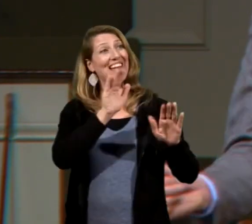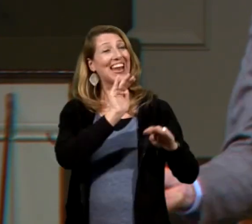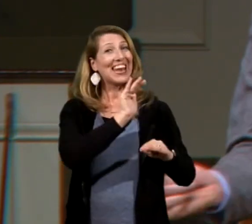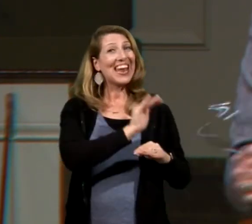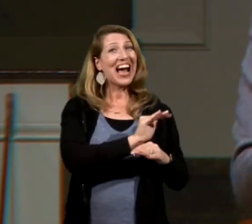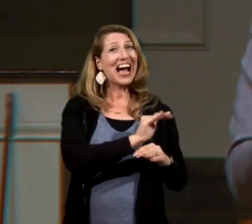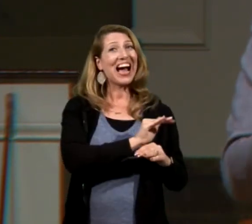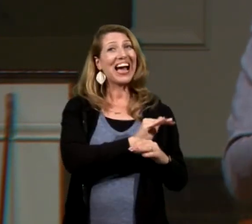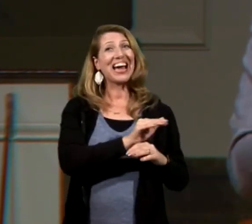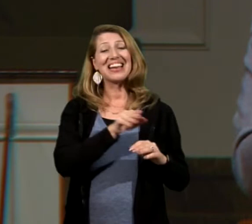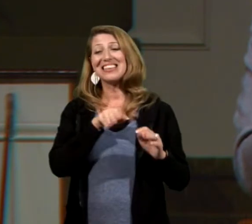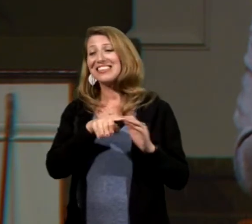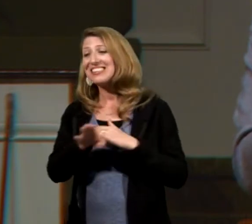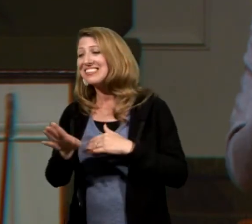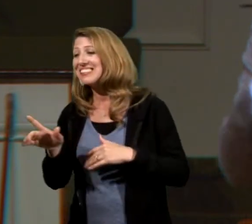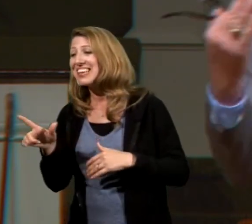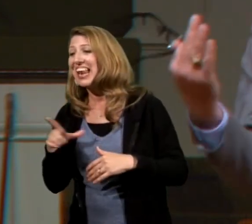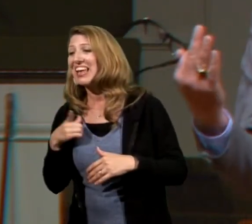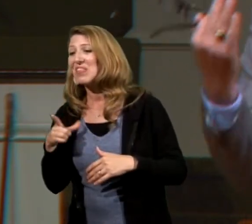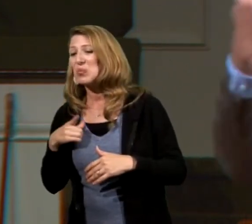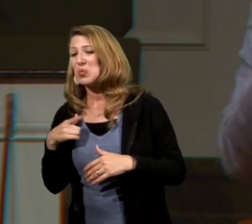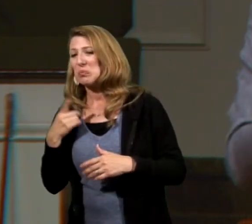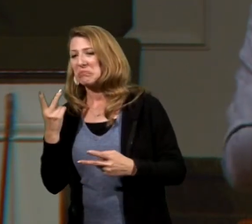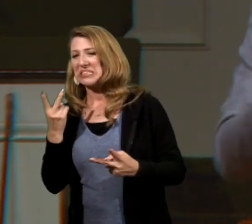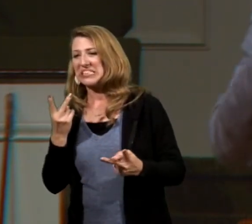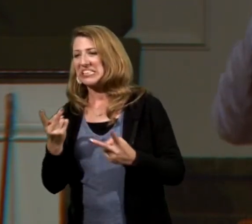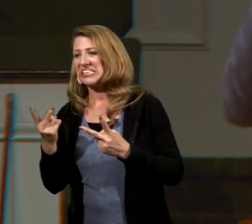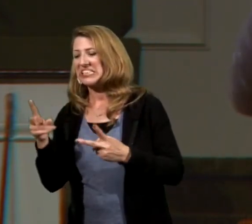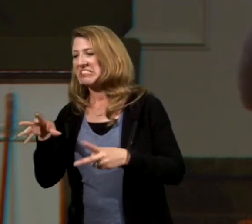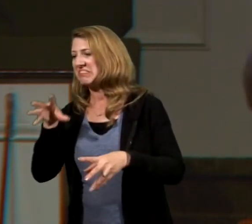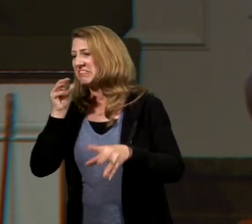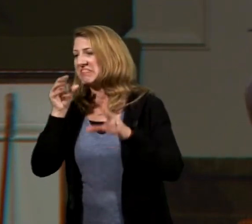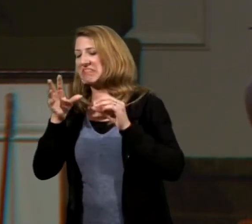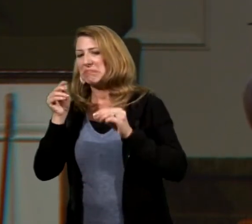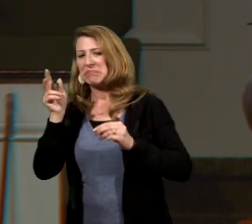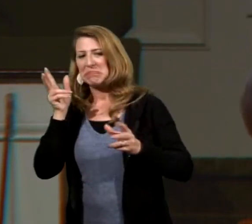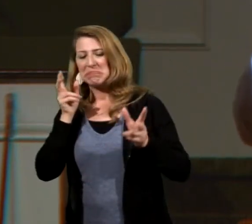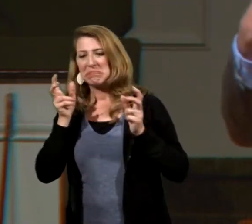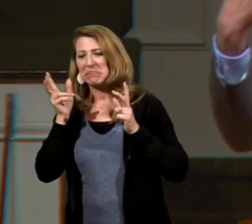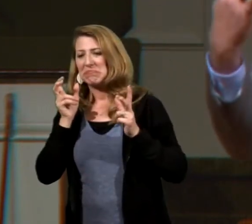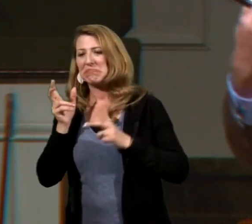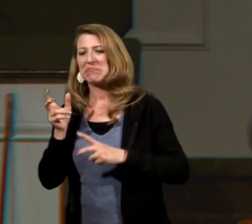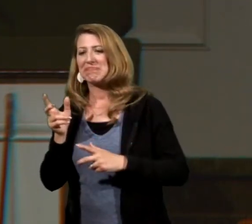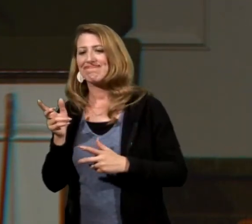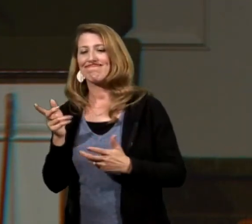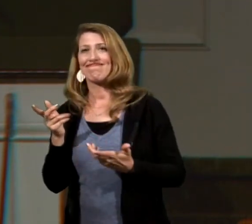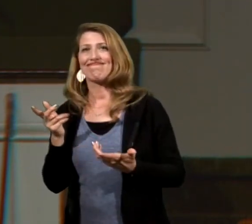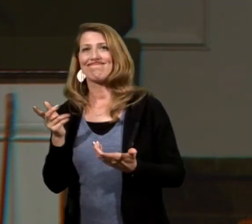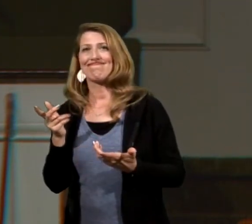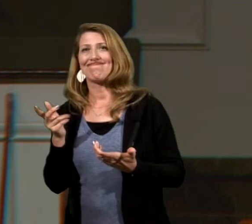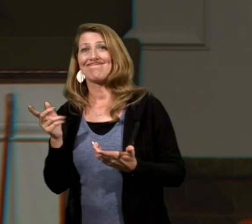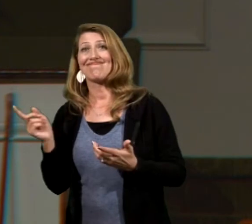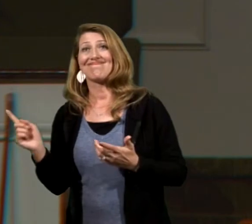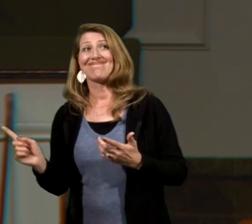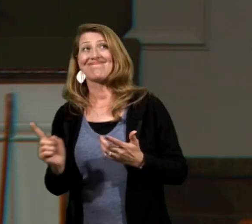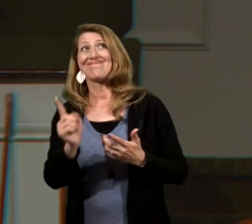and walking through his living room with what he would see and what he would smell and what he would hear, and going up to his